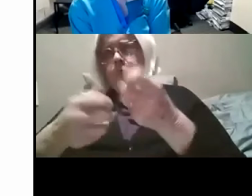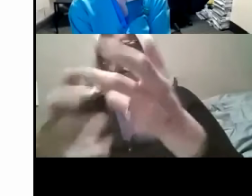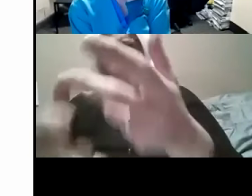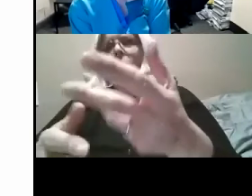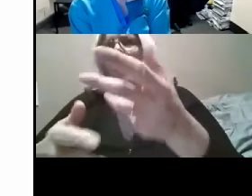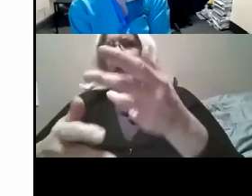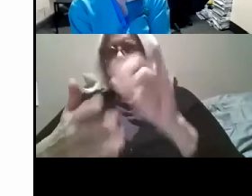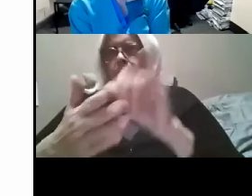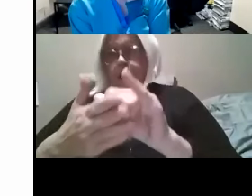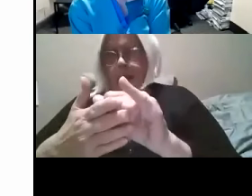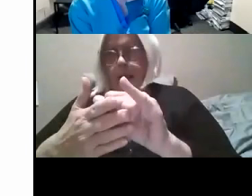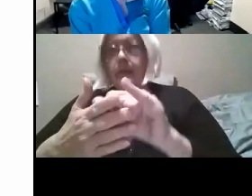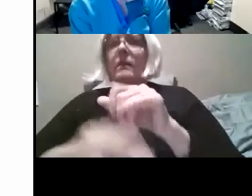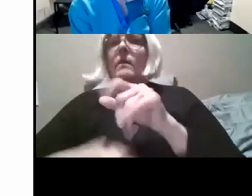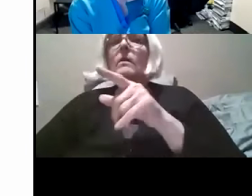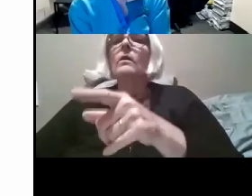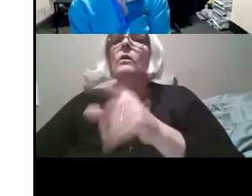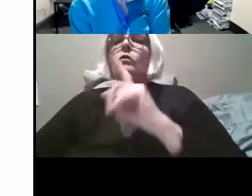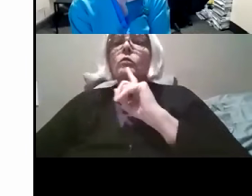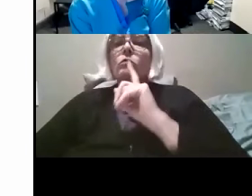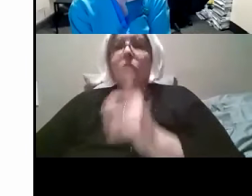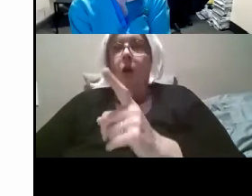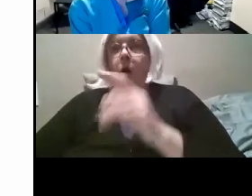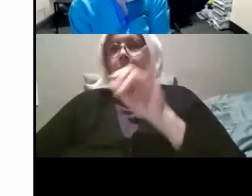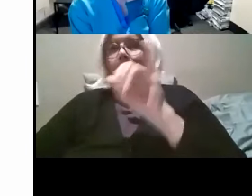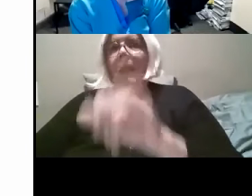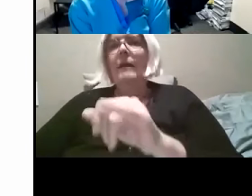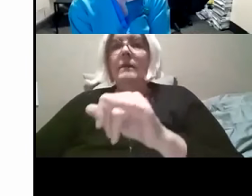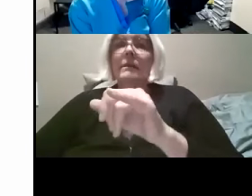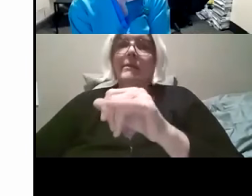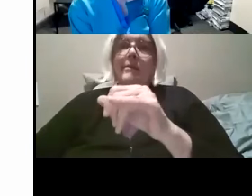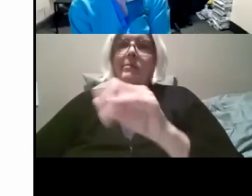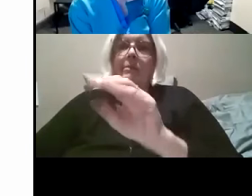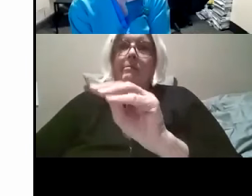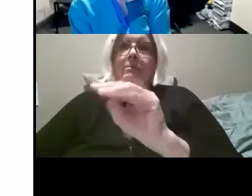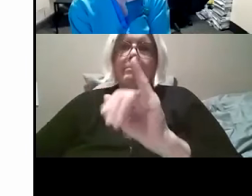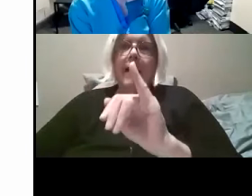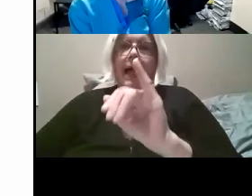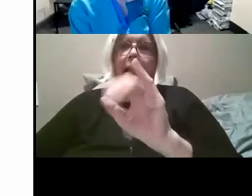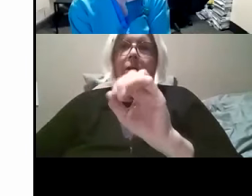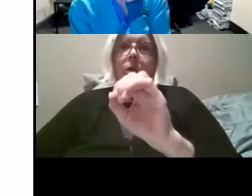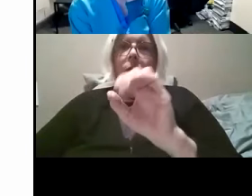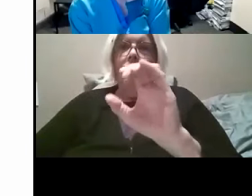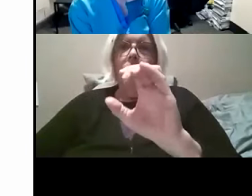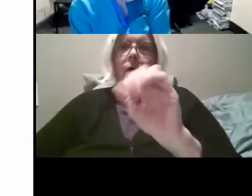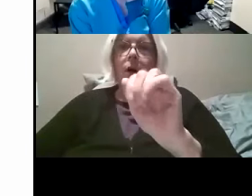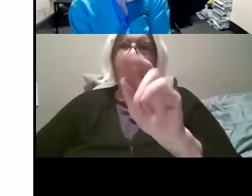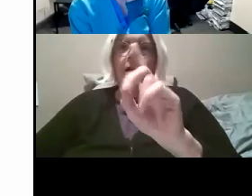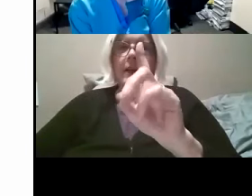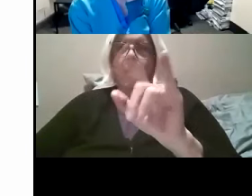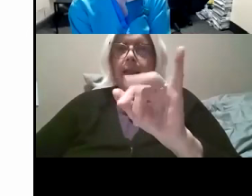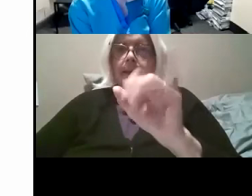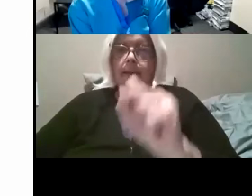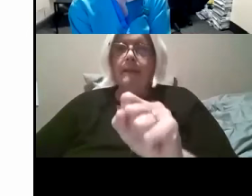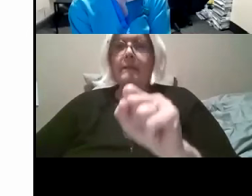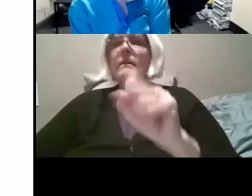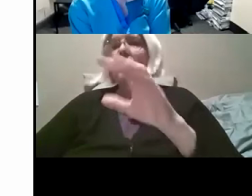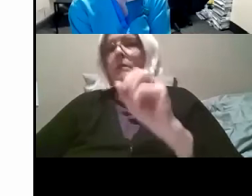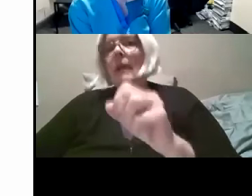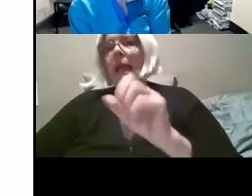of infections. What we also know in pediatrics is that we call it a